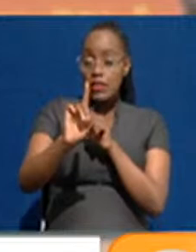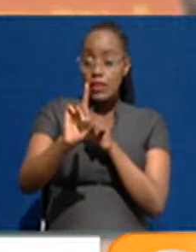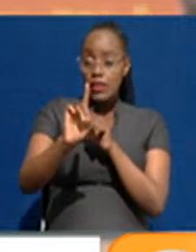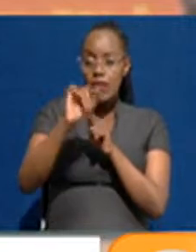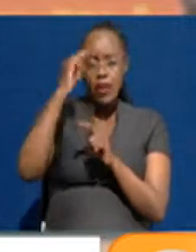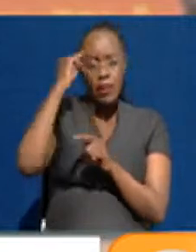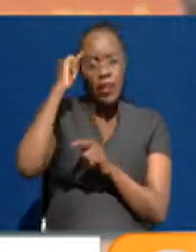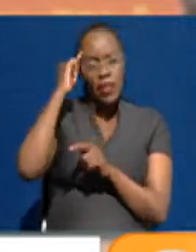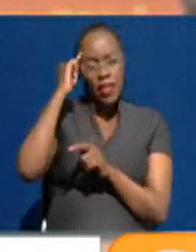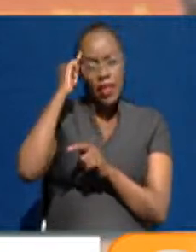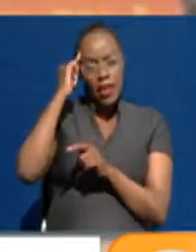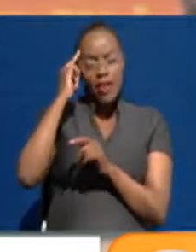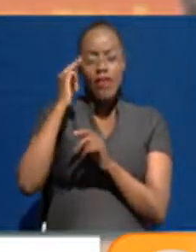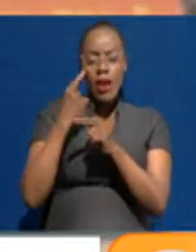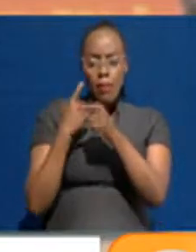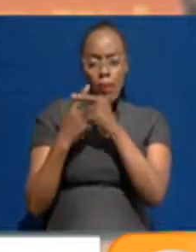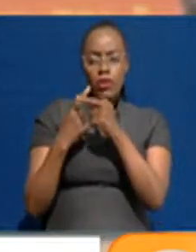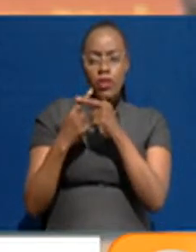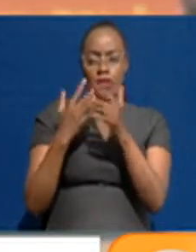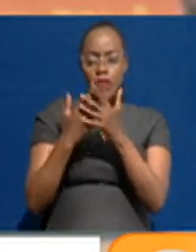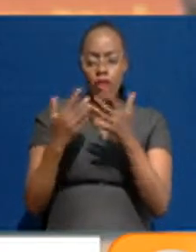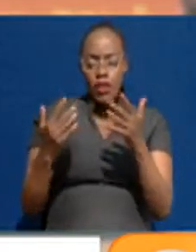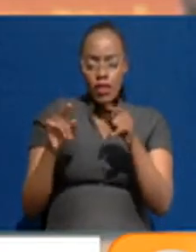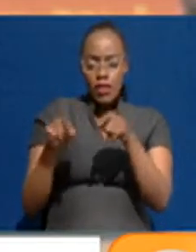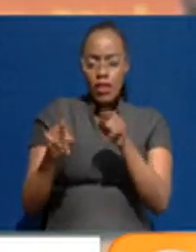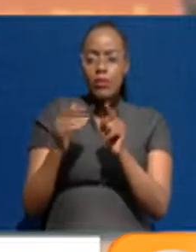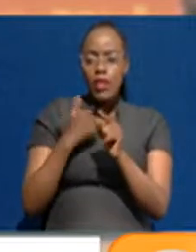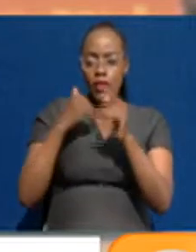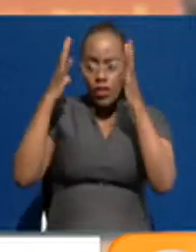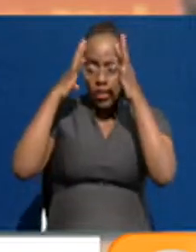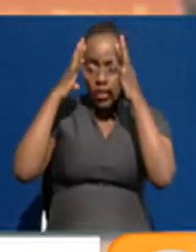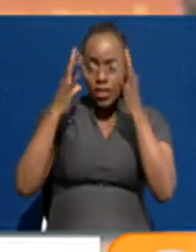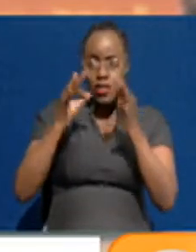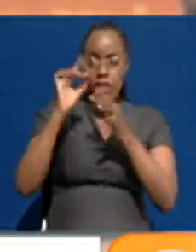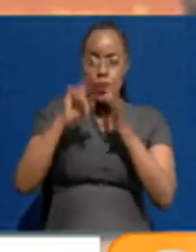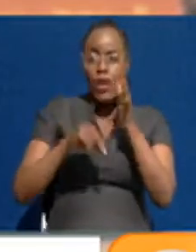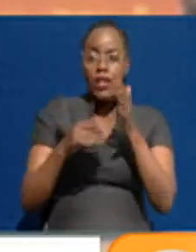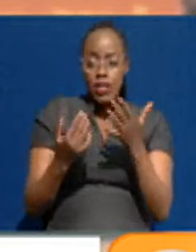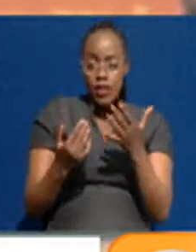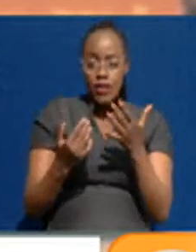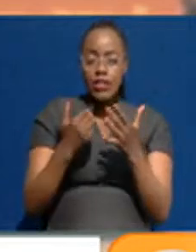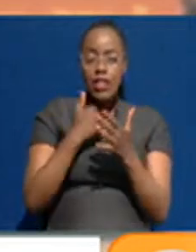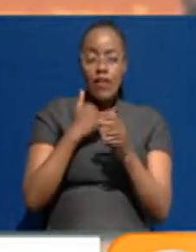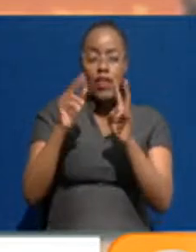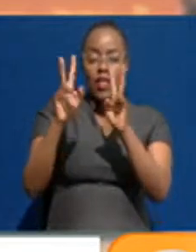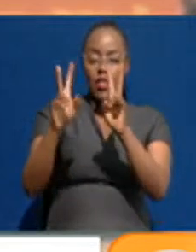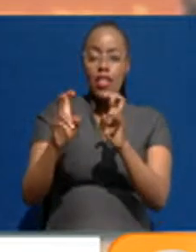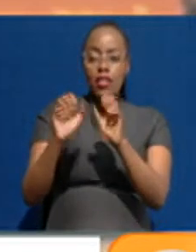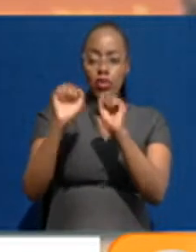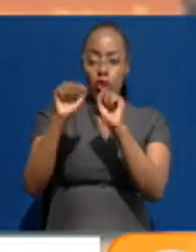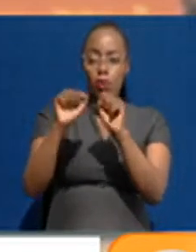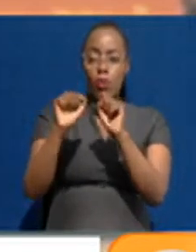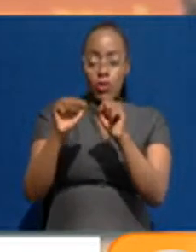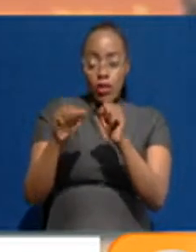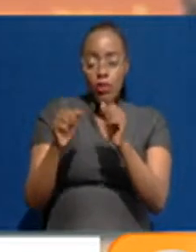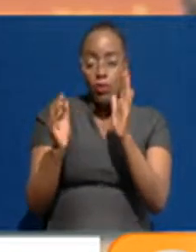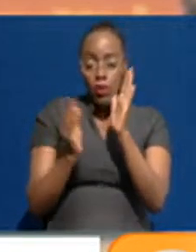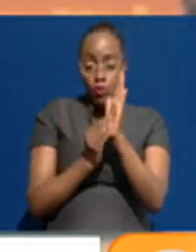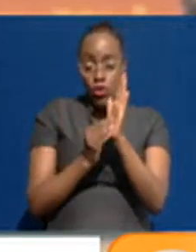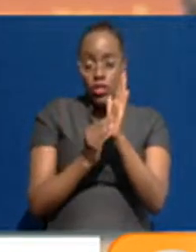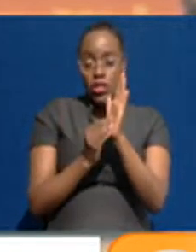I think very positive that they have decided that financial literacy needs to be embedded